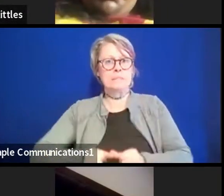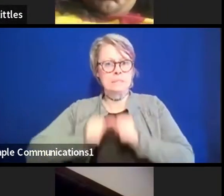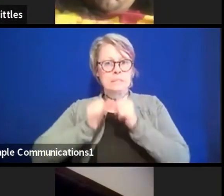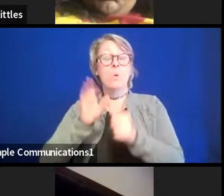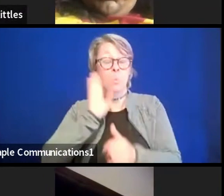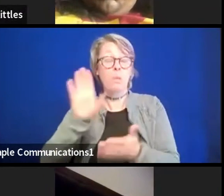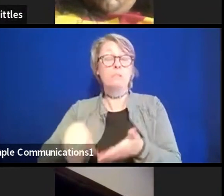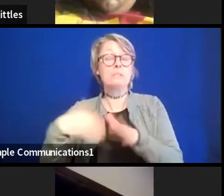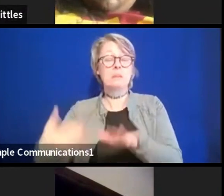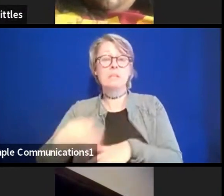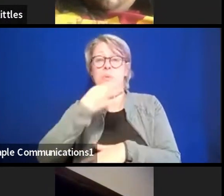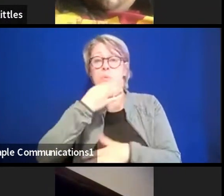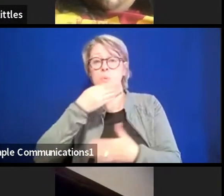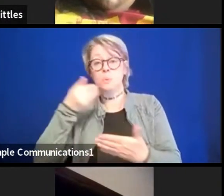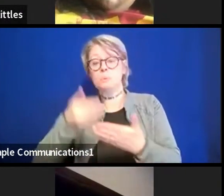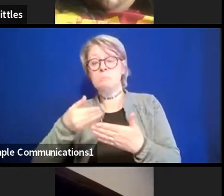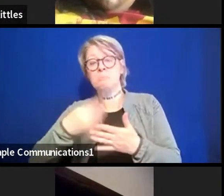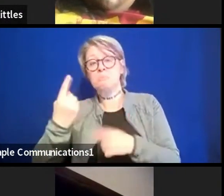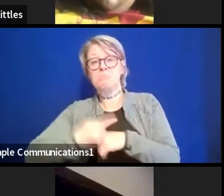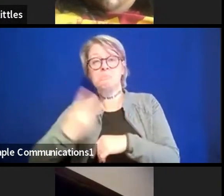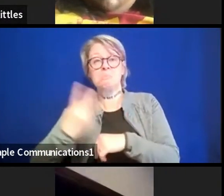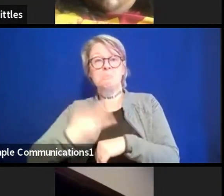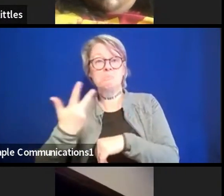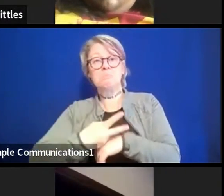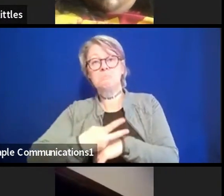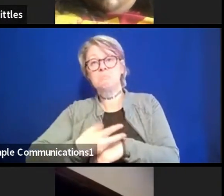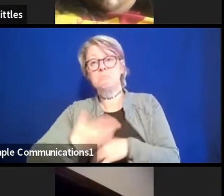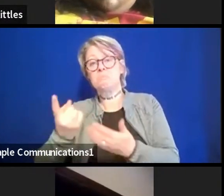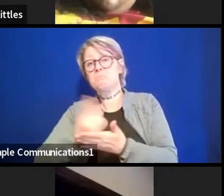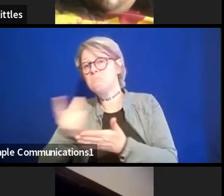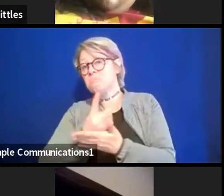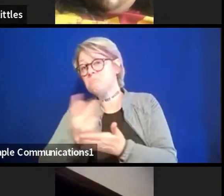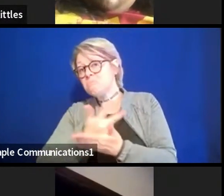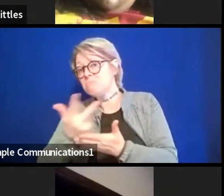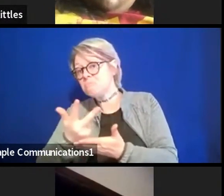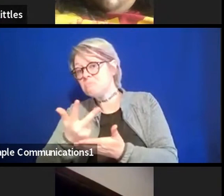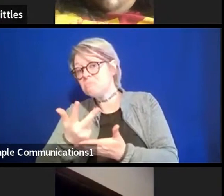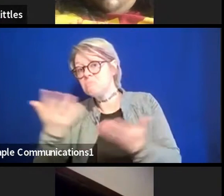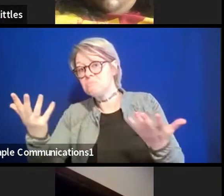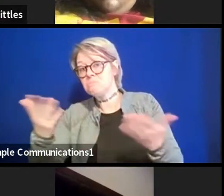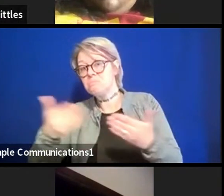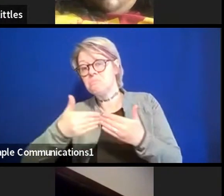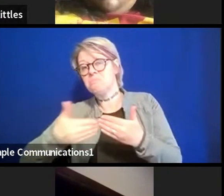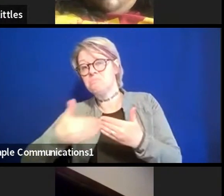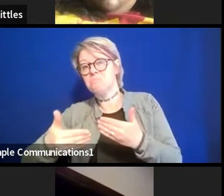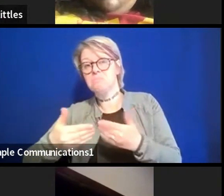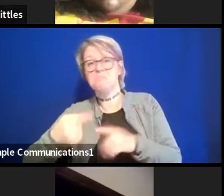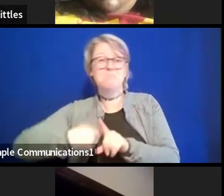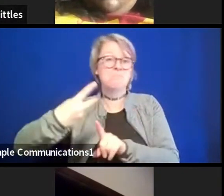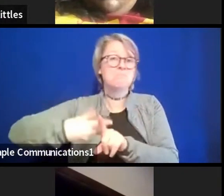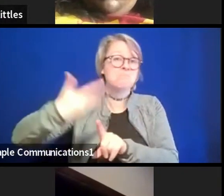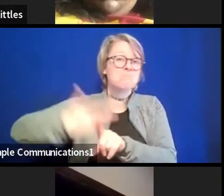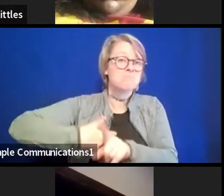to die, maybe in a couple of days, maybe in a couple of weeks, maybe in a couple of